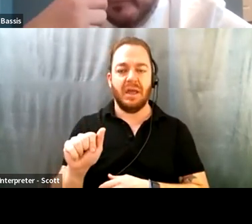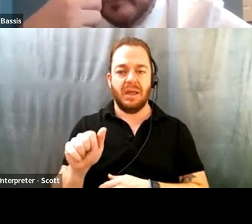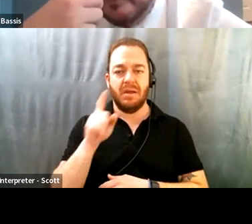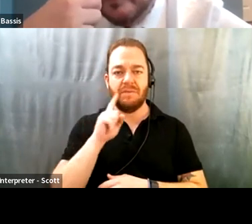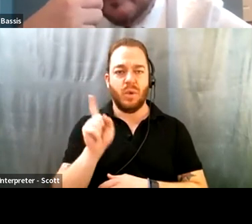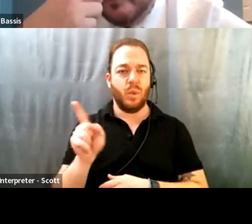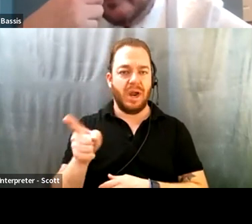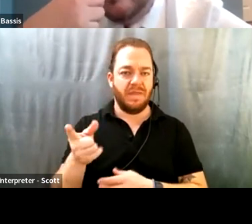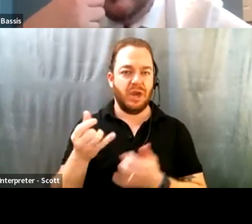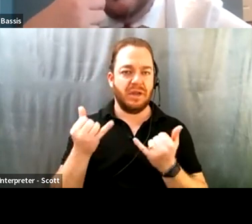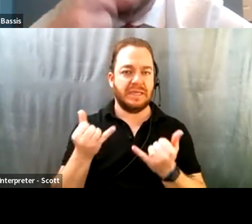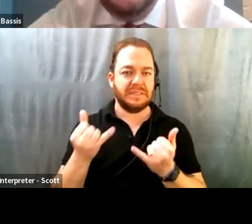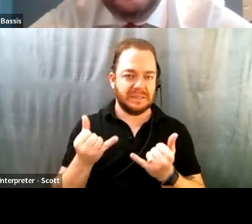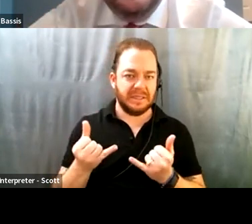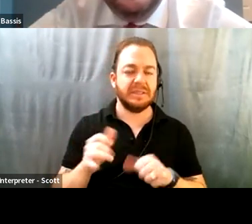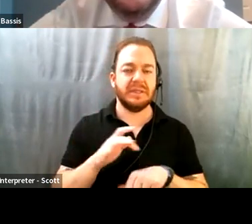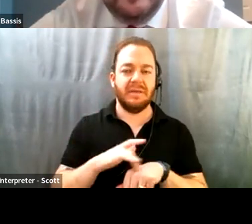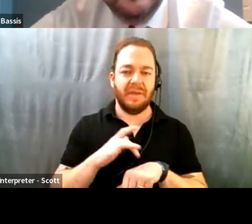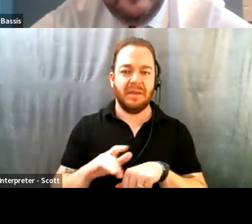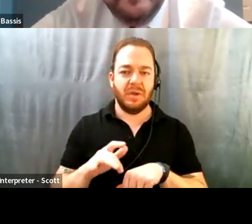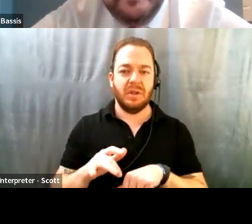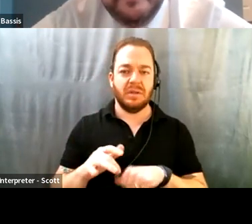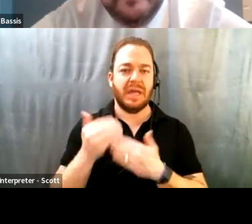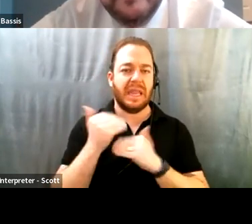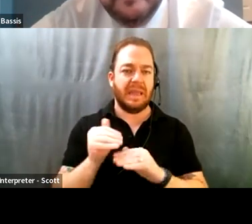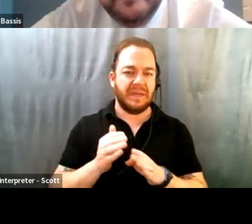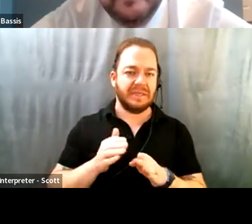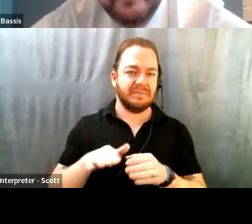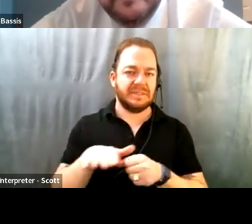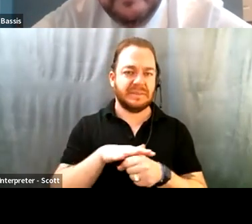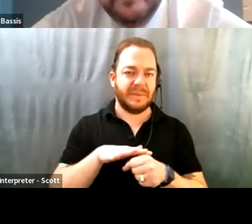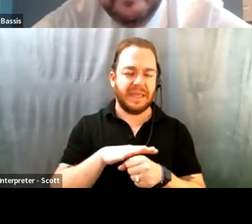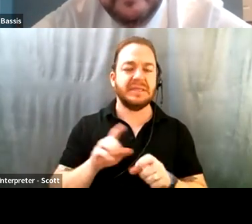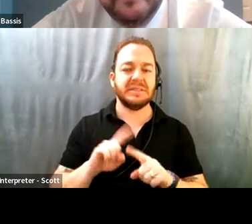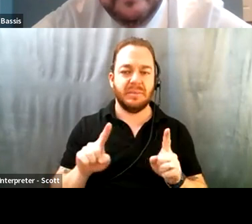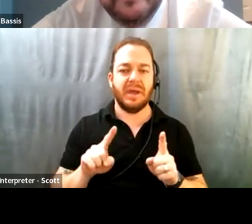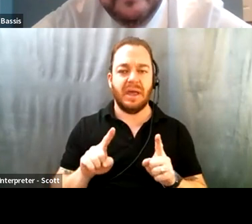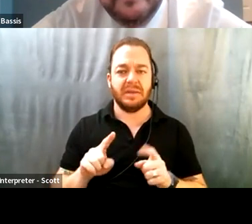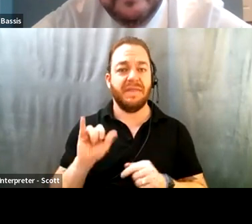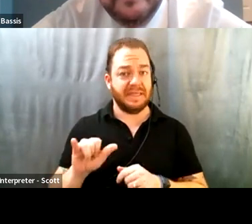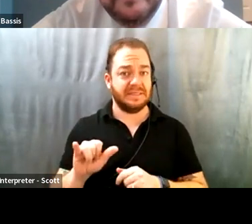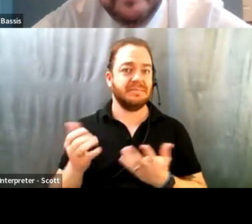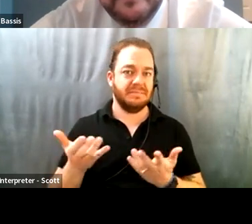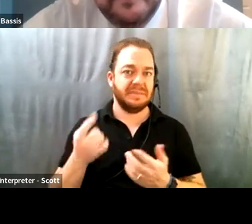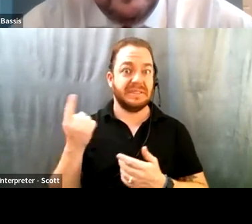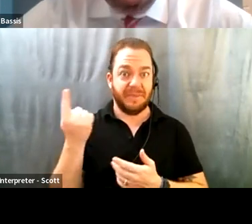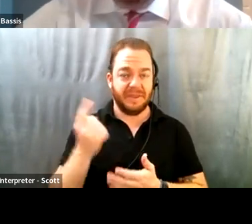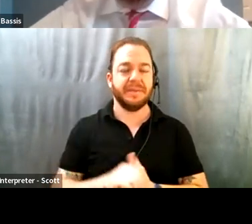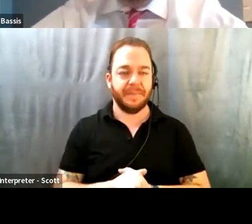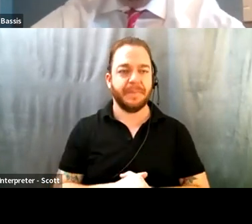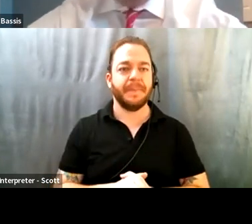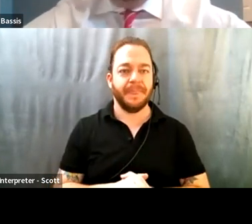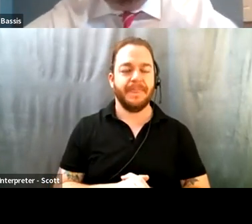are existing eco labels available, which is in a limited space, but at least is something. It's a place to